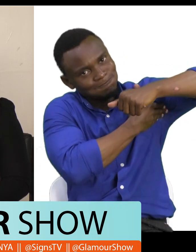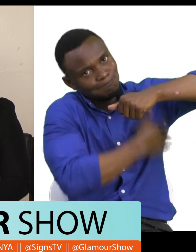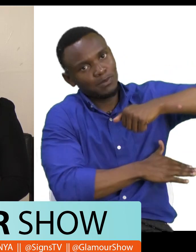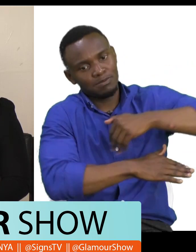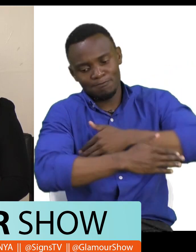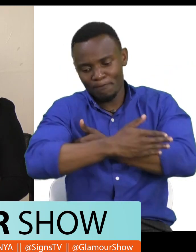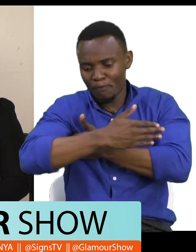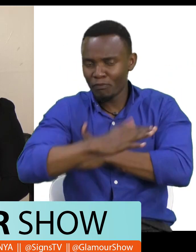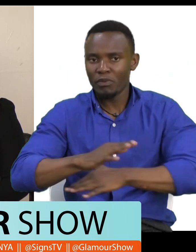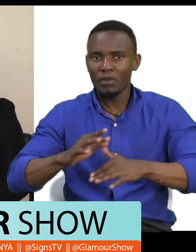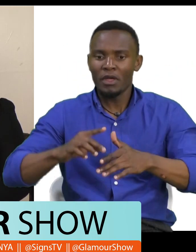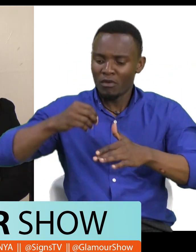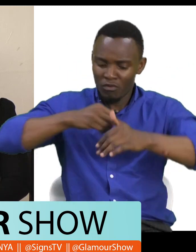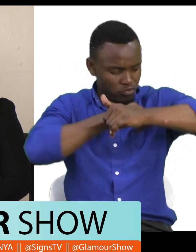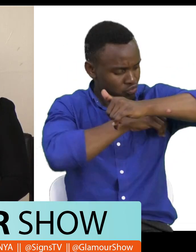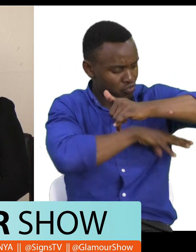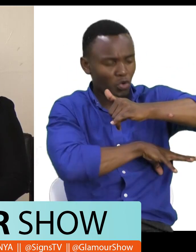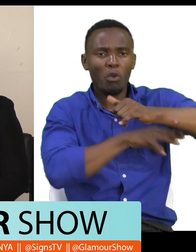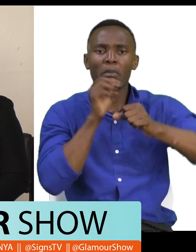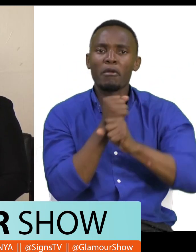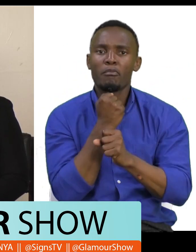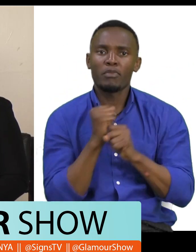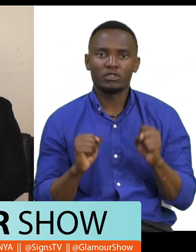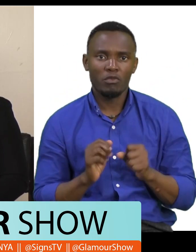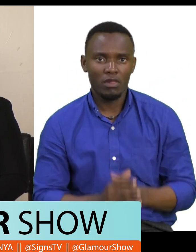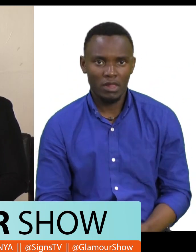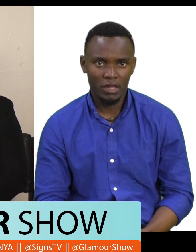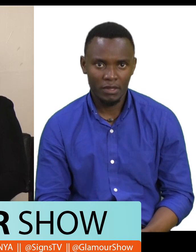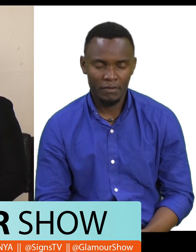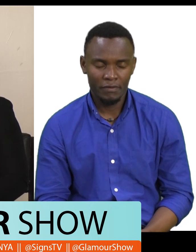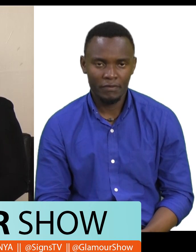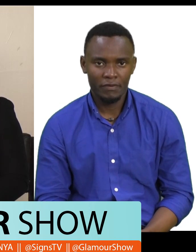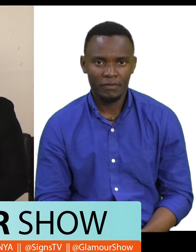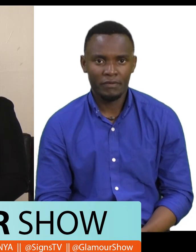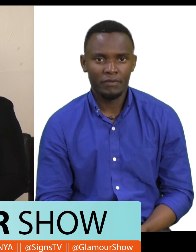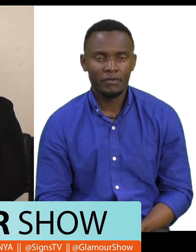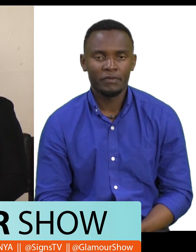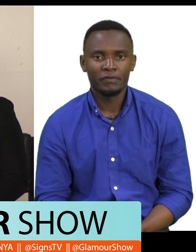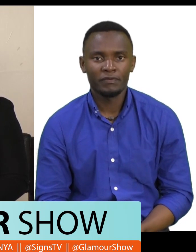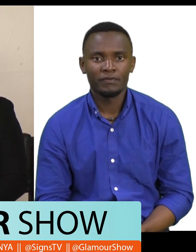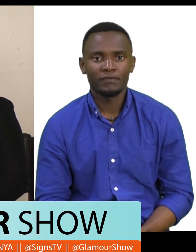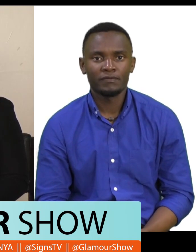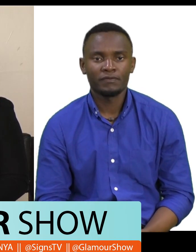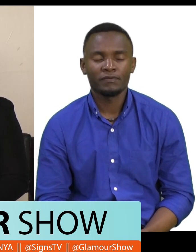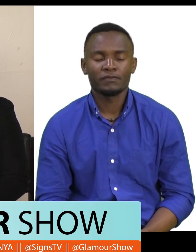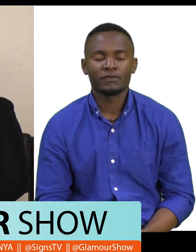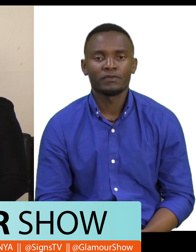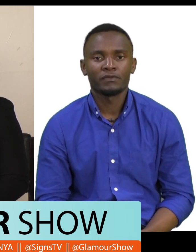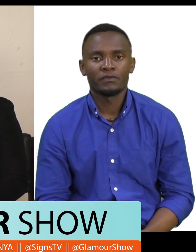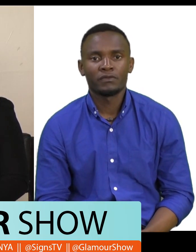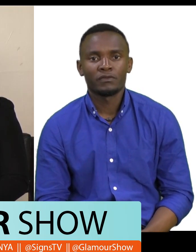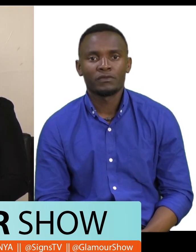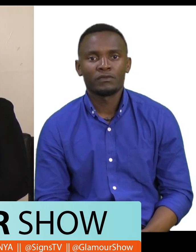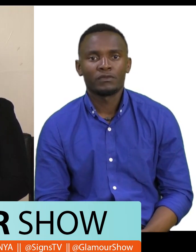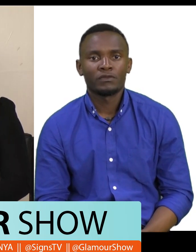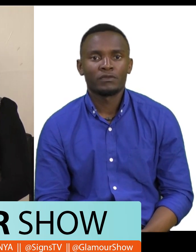being removed so that hair cannot grow. So it is removed permanently. Yeah.